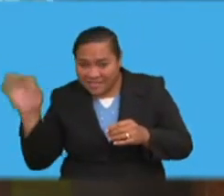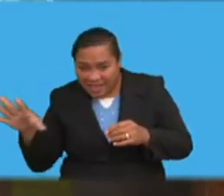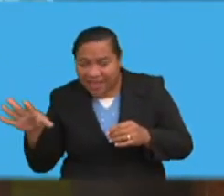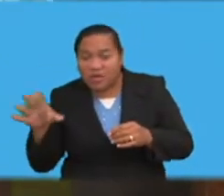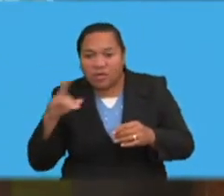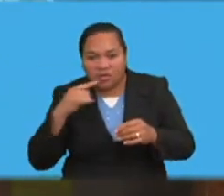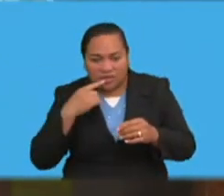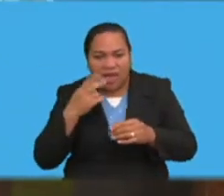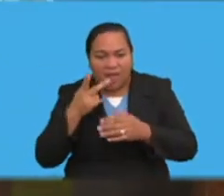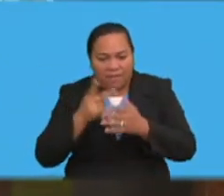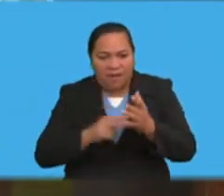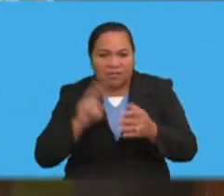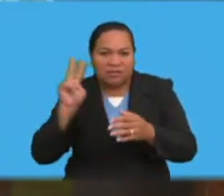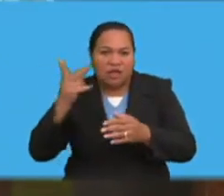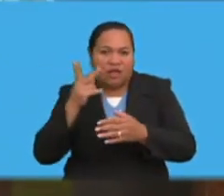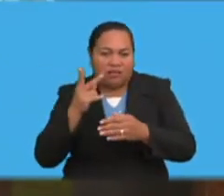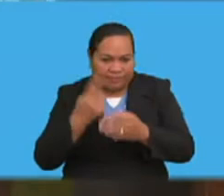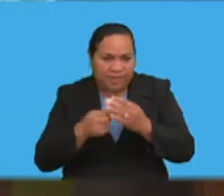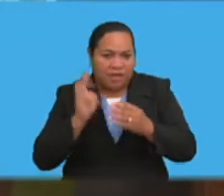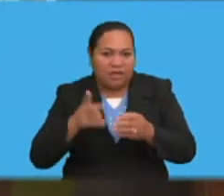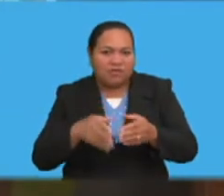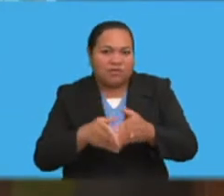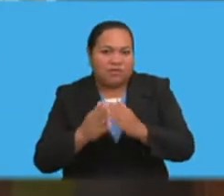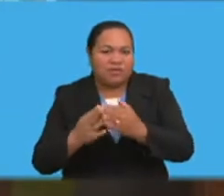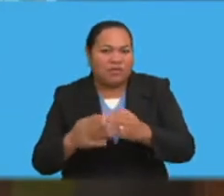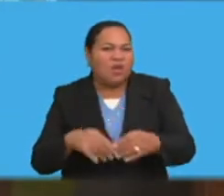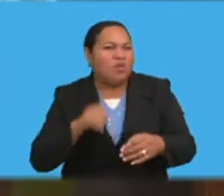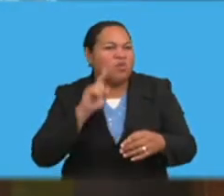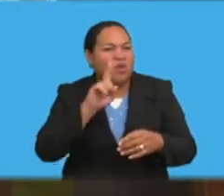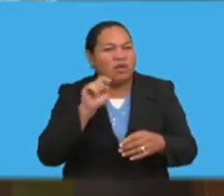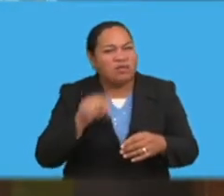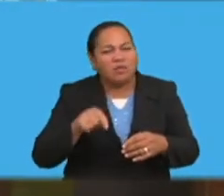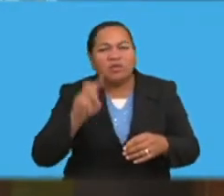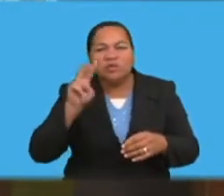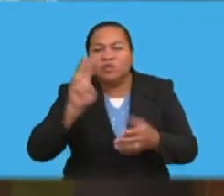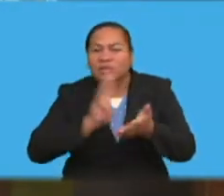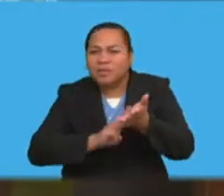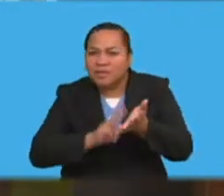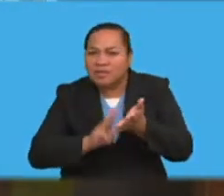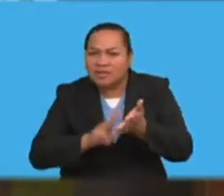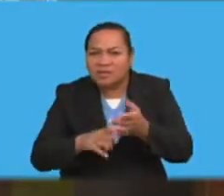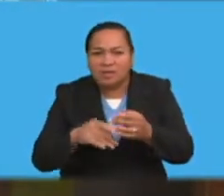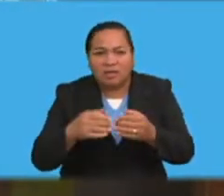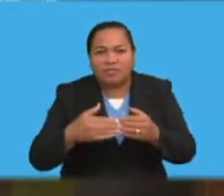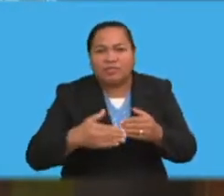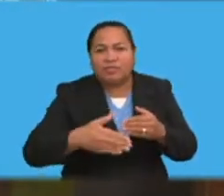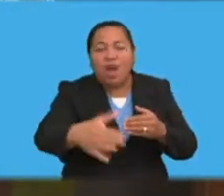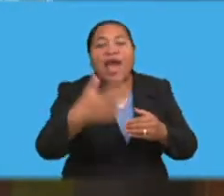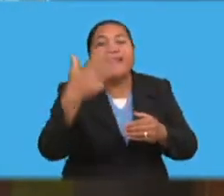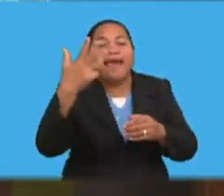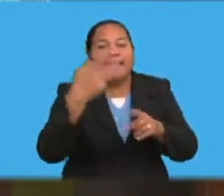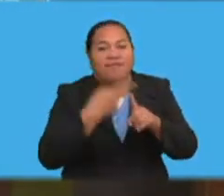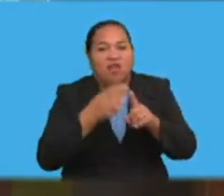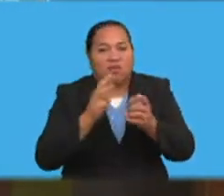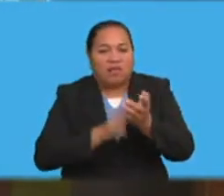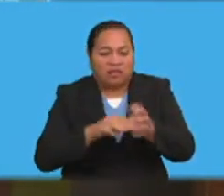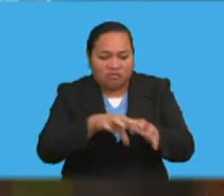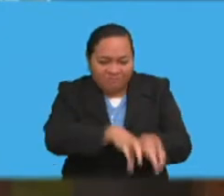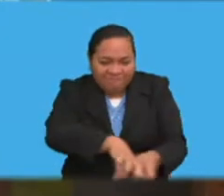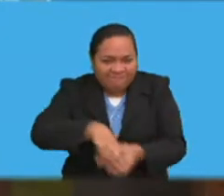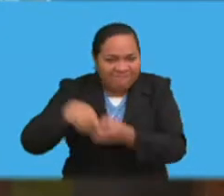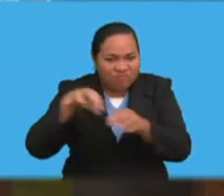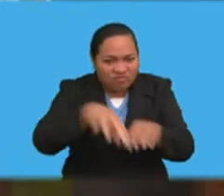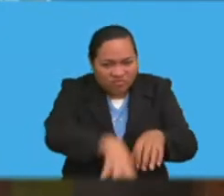where 1.27 million cubic meters of sediments were dredged, covering a length of 9 kilometers.